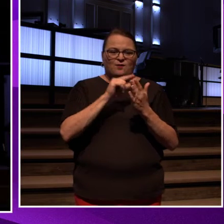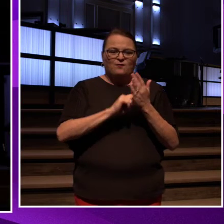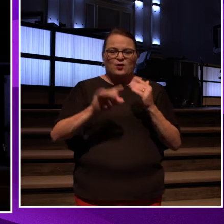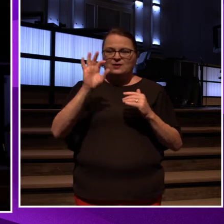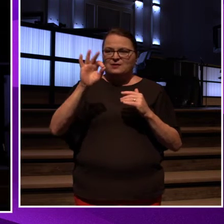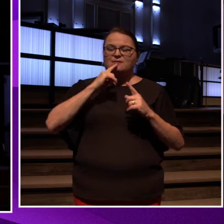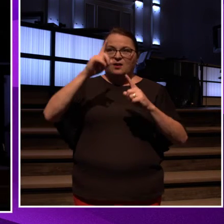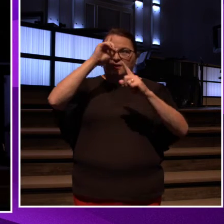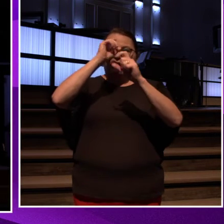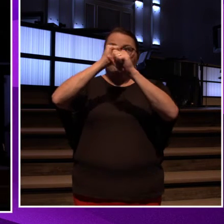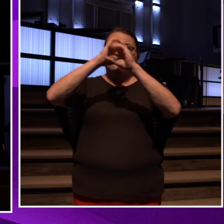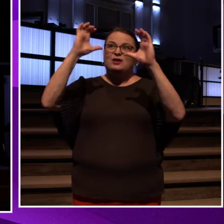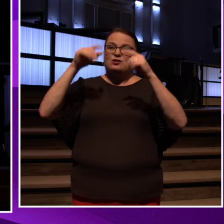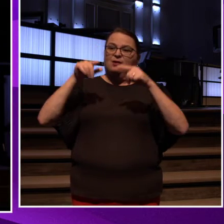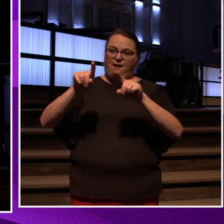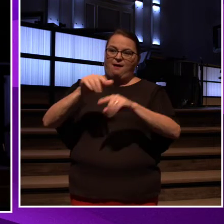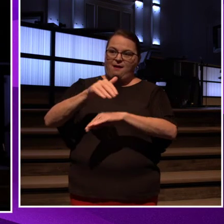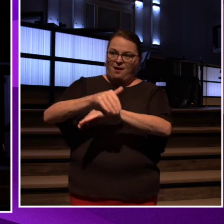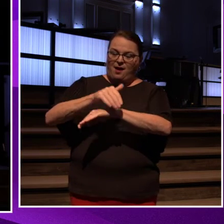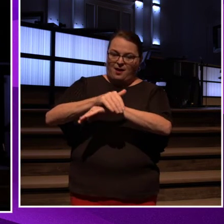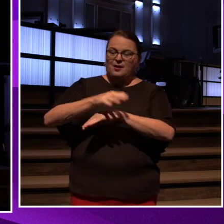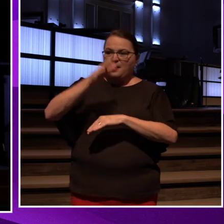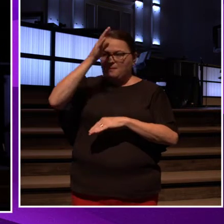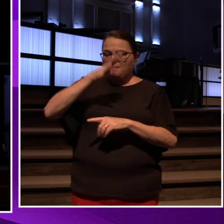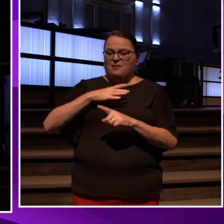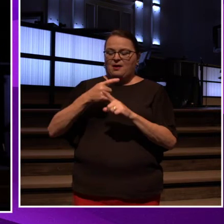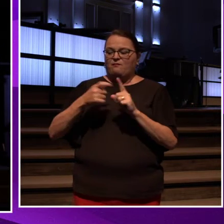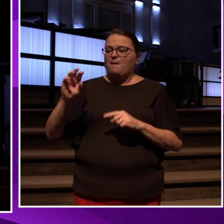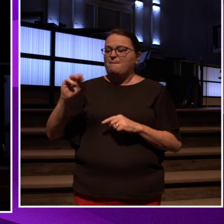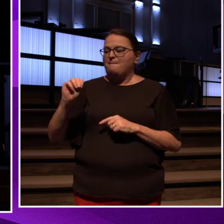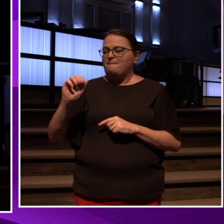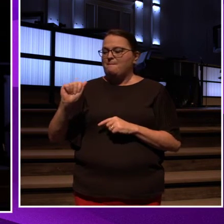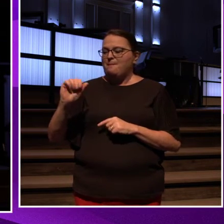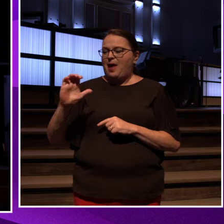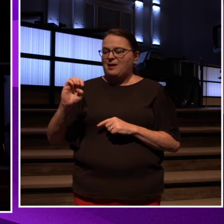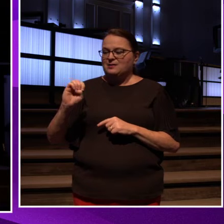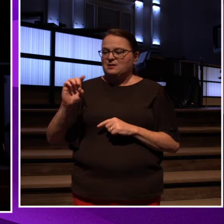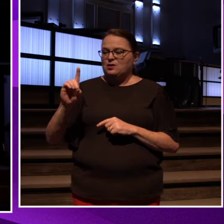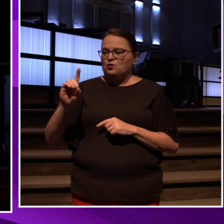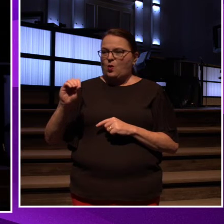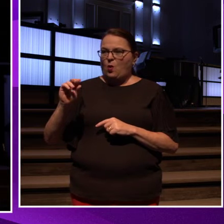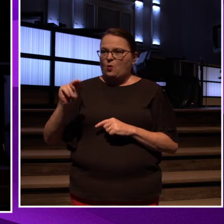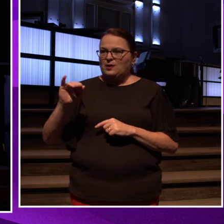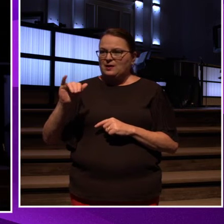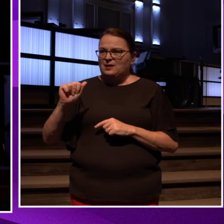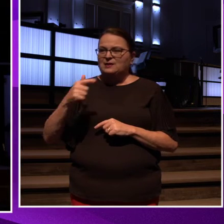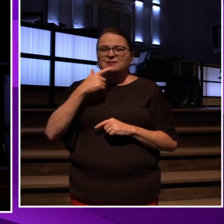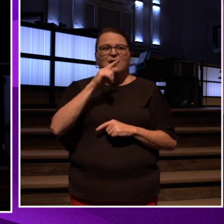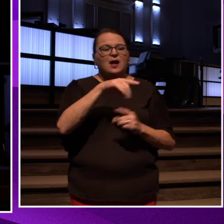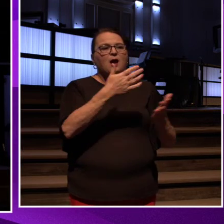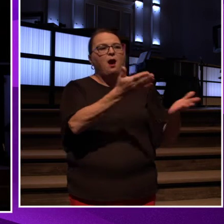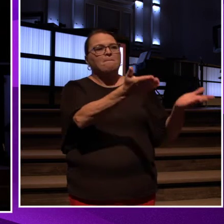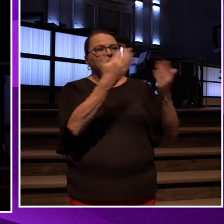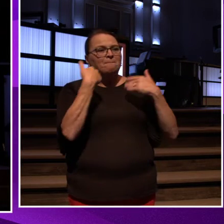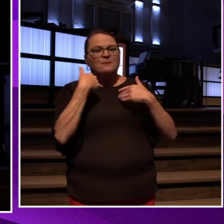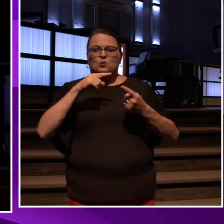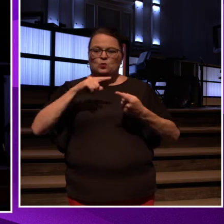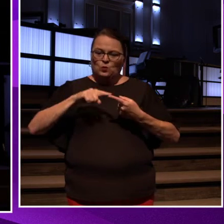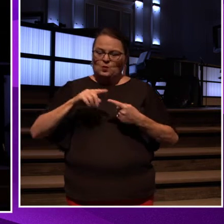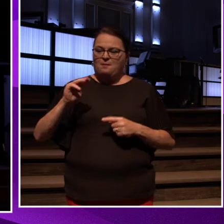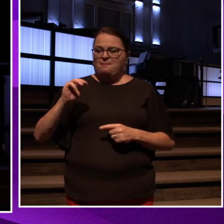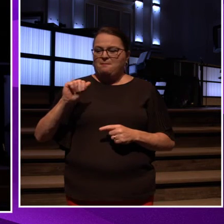vision appeared to Paul at night, and a man of Macedonia was standing there saying, "Come over to Macedonia